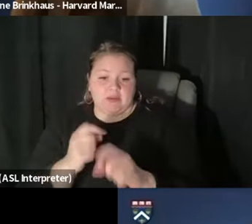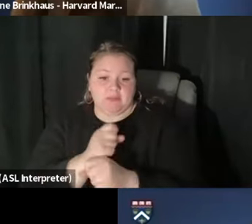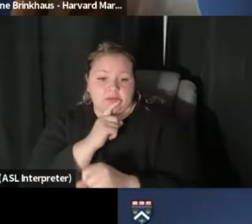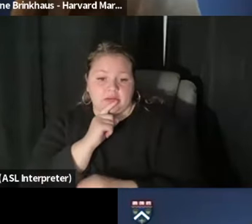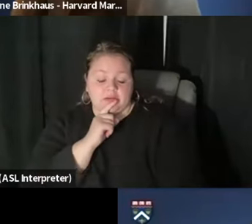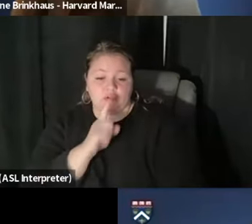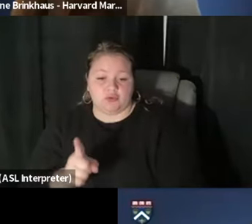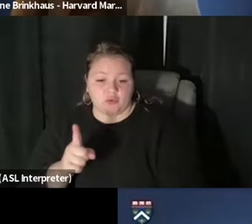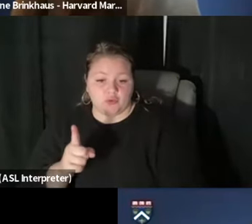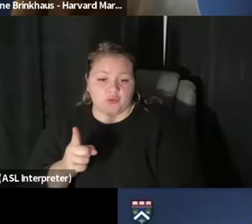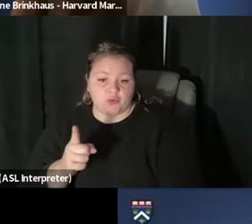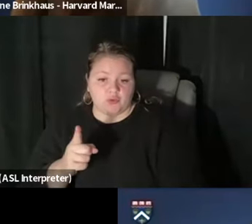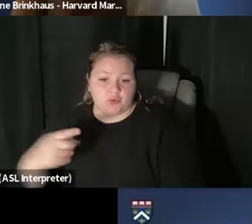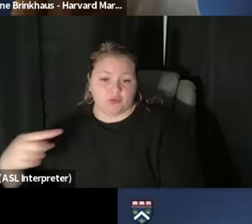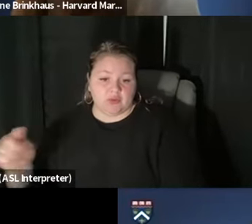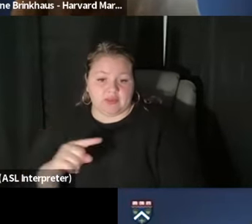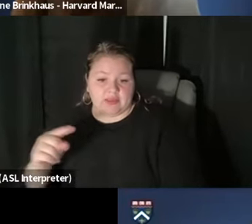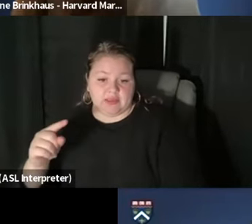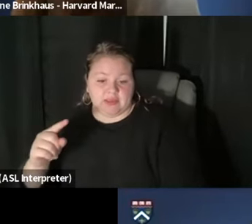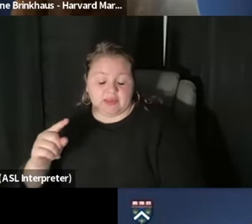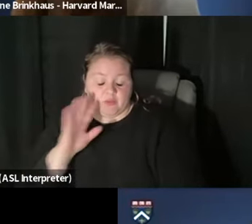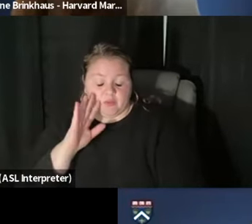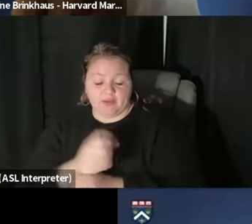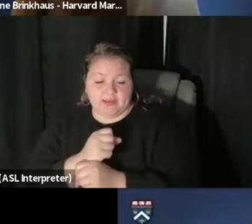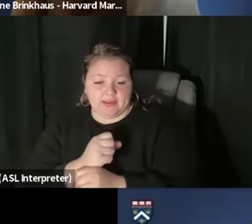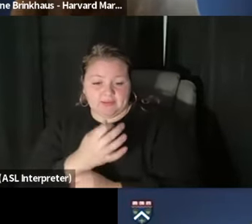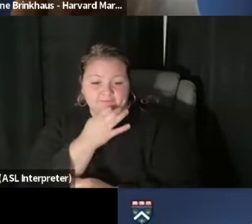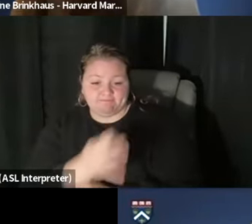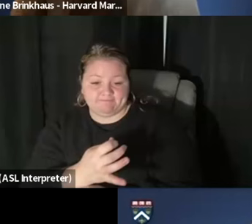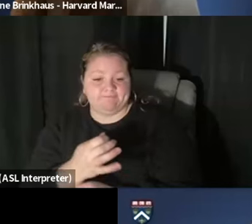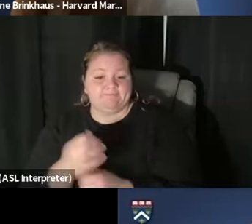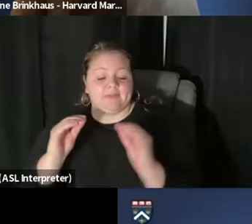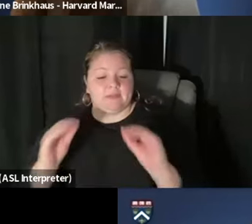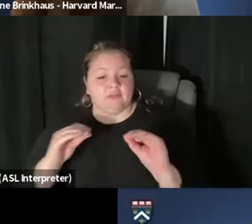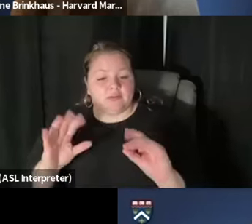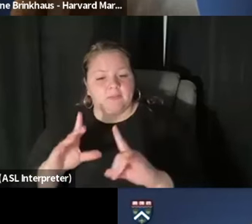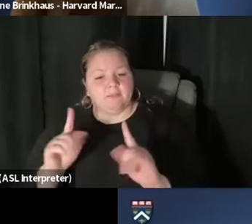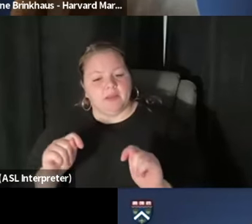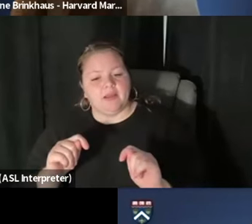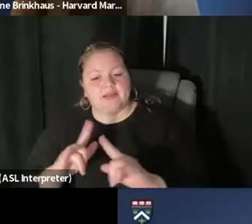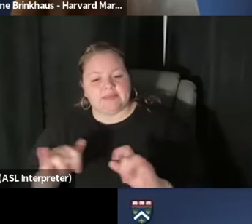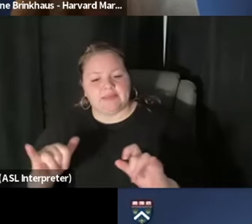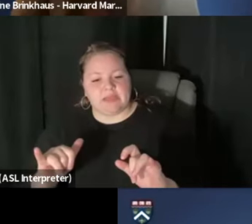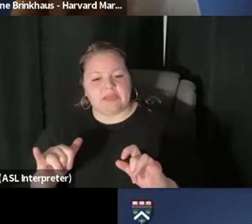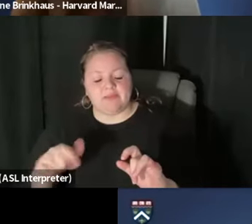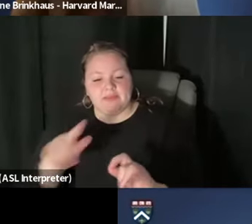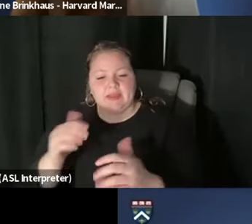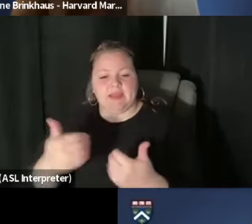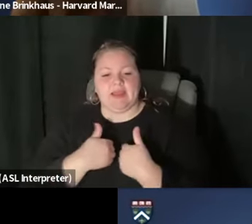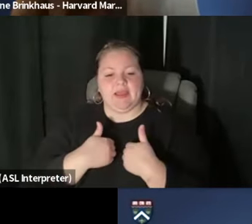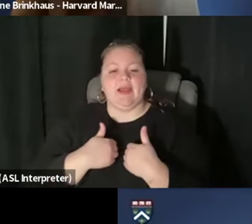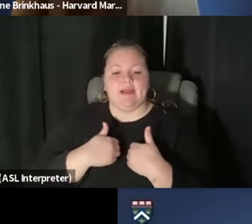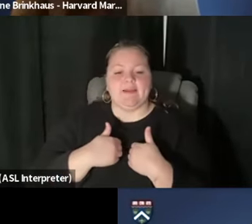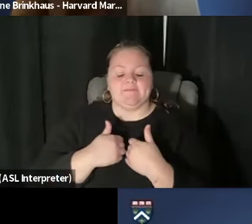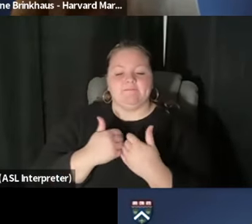get an excellent education, but at the same time, the relevancy, right? And the relevant